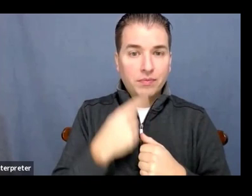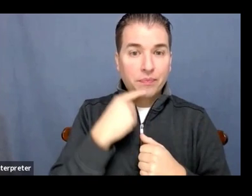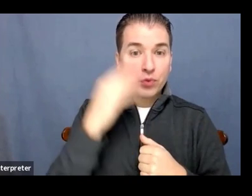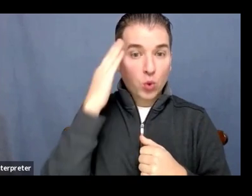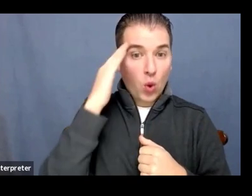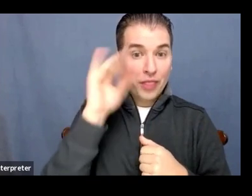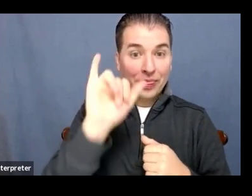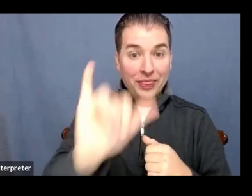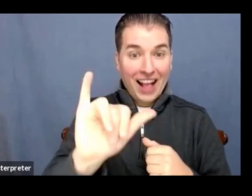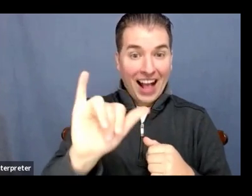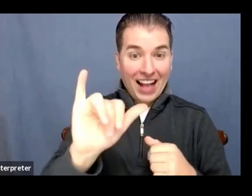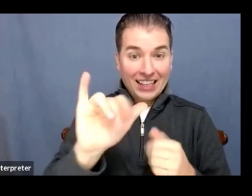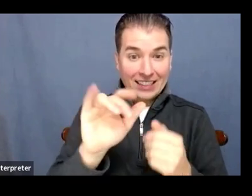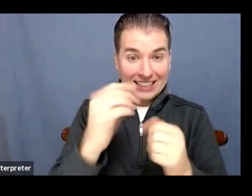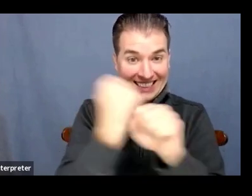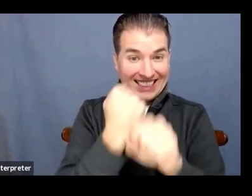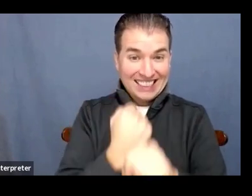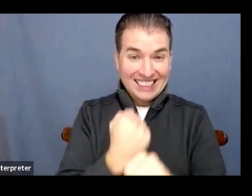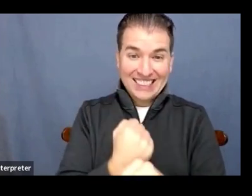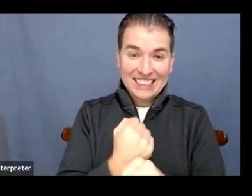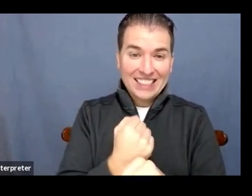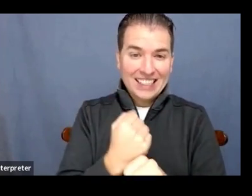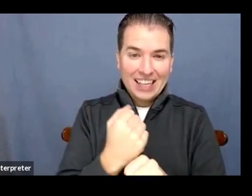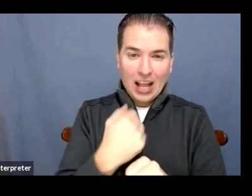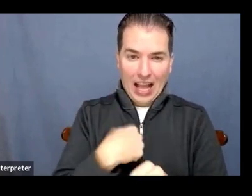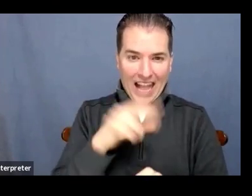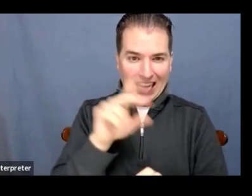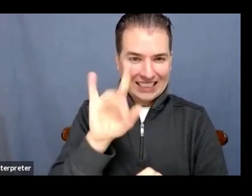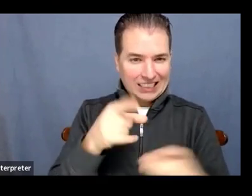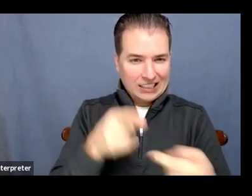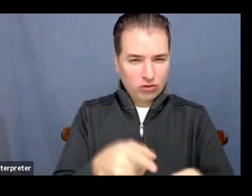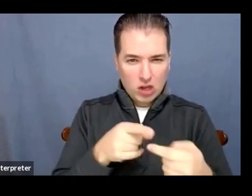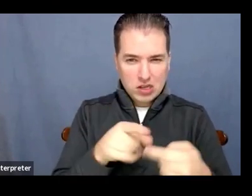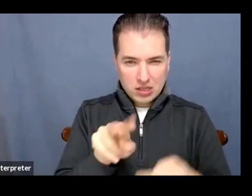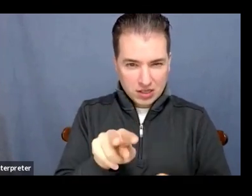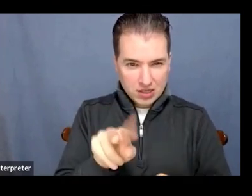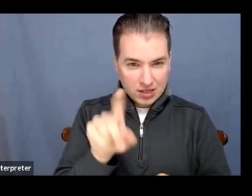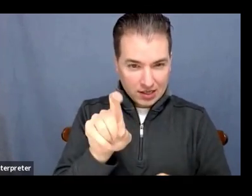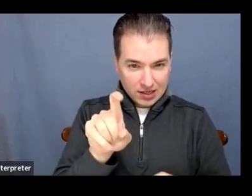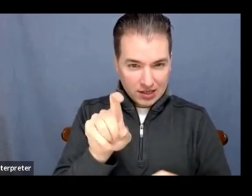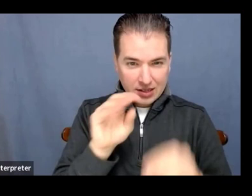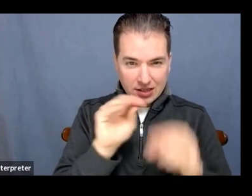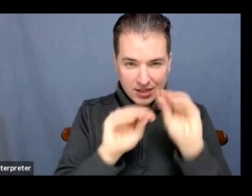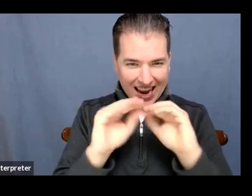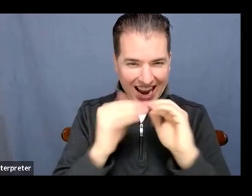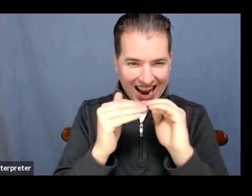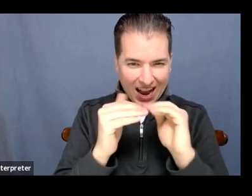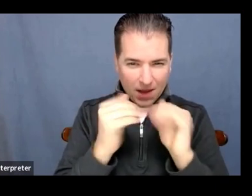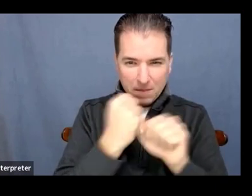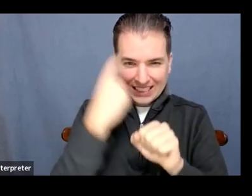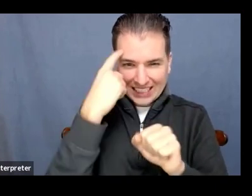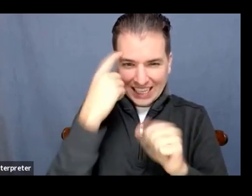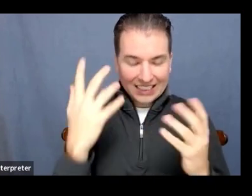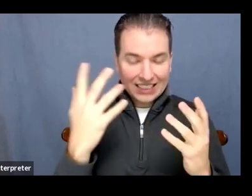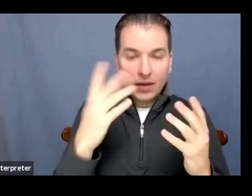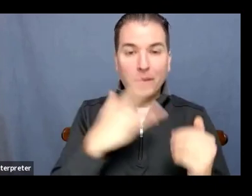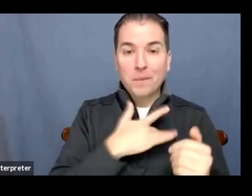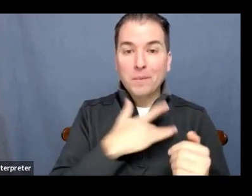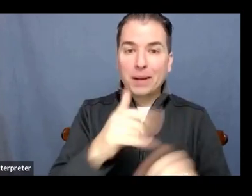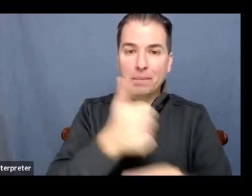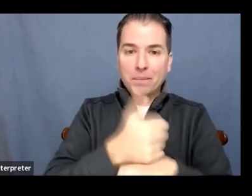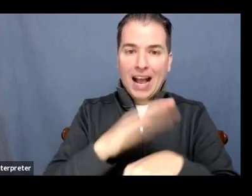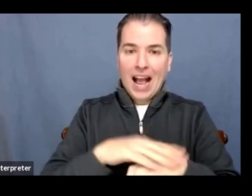fuzzy logic concept, and I know I struggled with it initially. But if you think about it in those